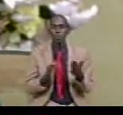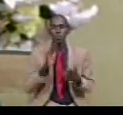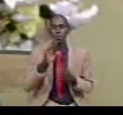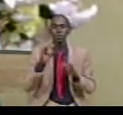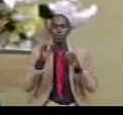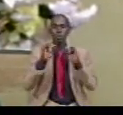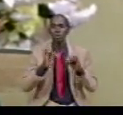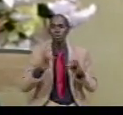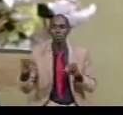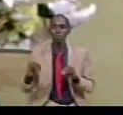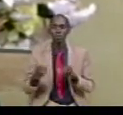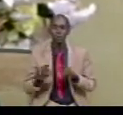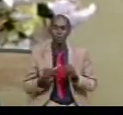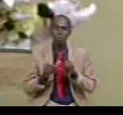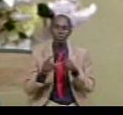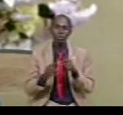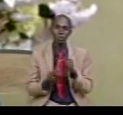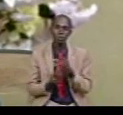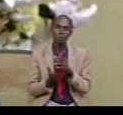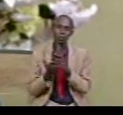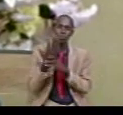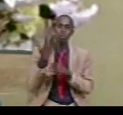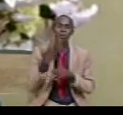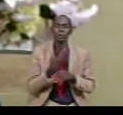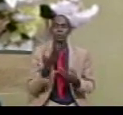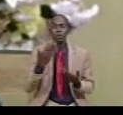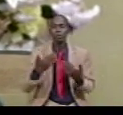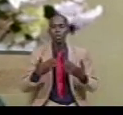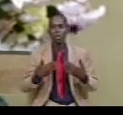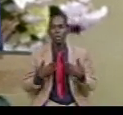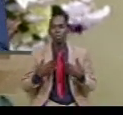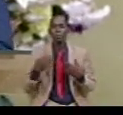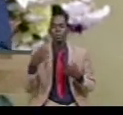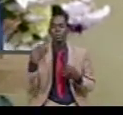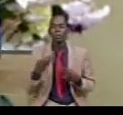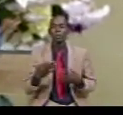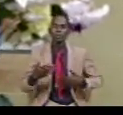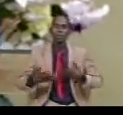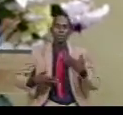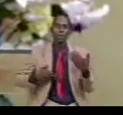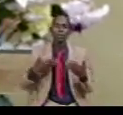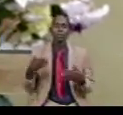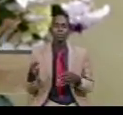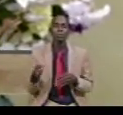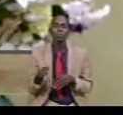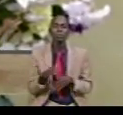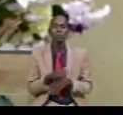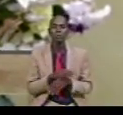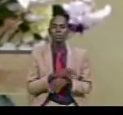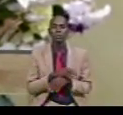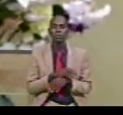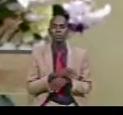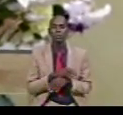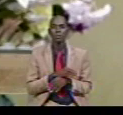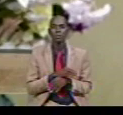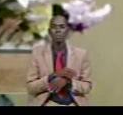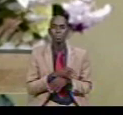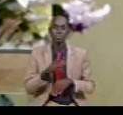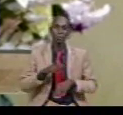flourish, and may your journey ahead be as fulfilling and joyful as the countless lives you've touched.